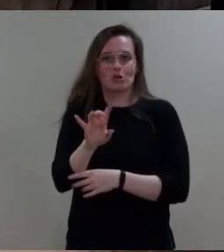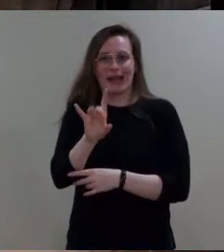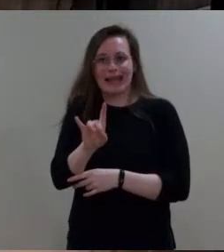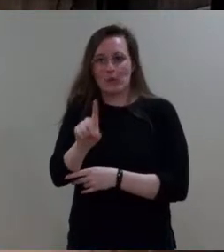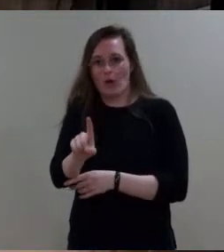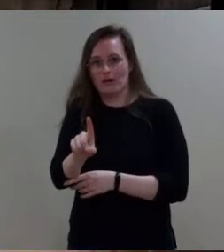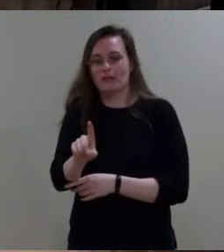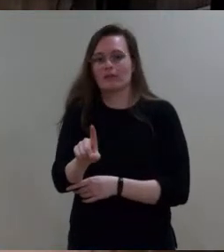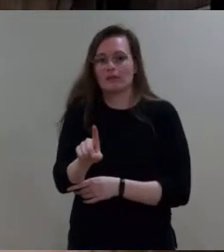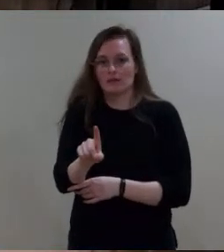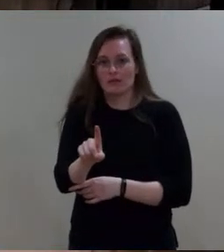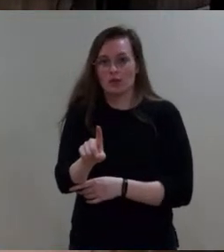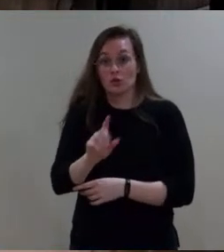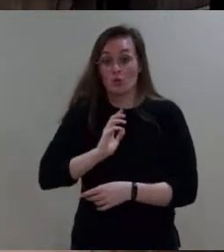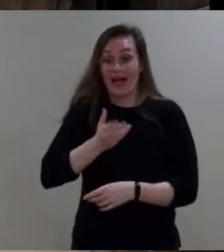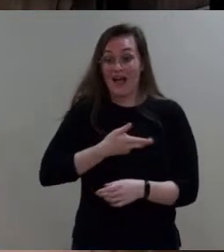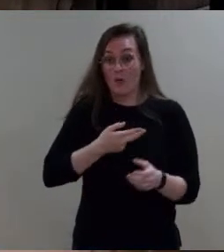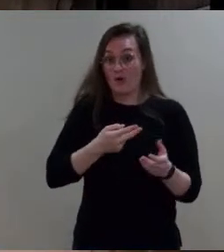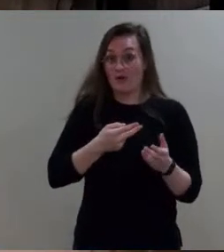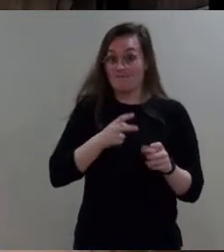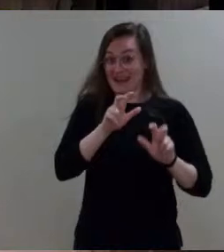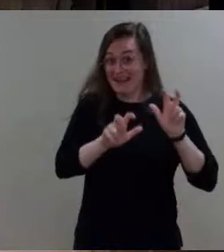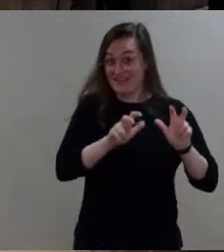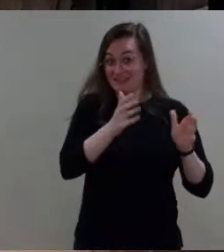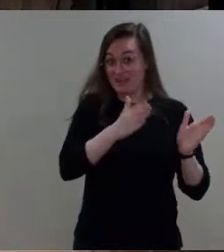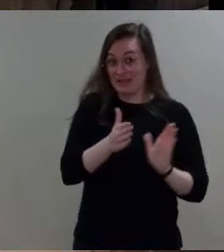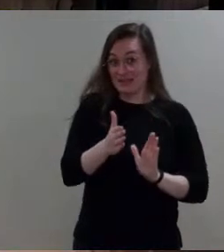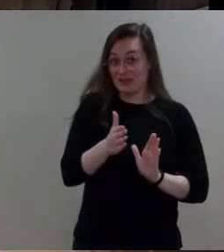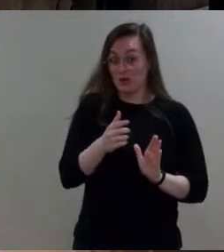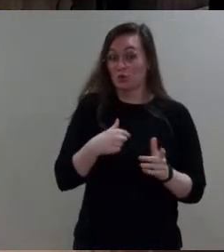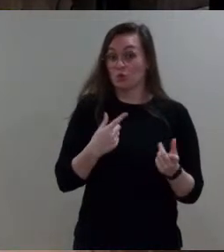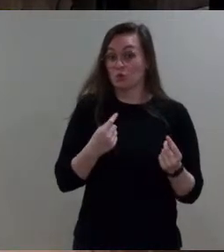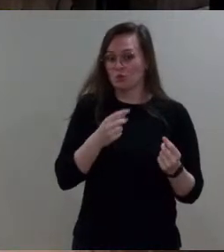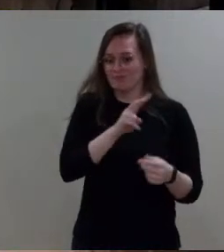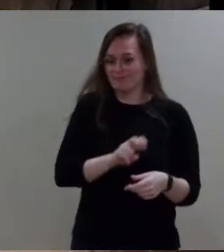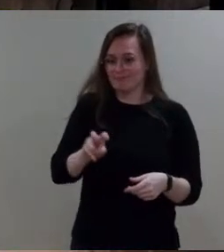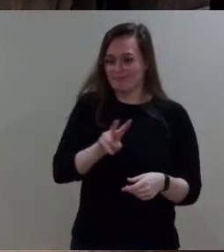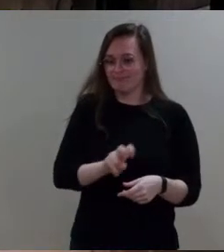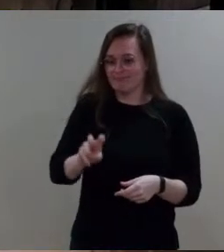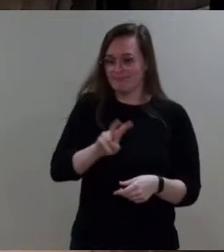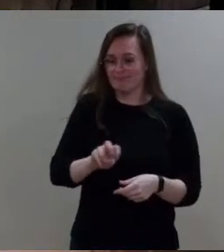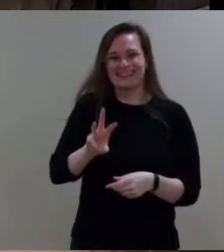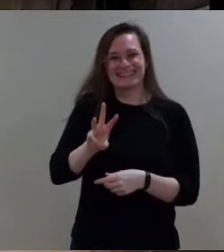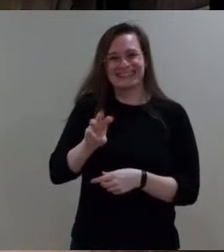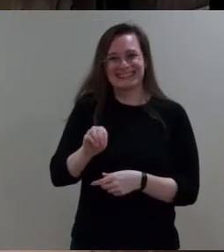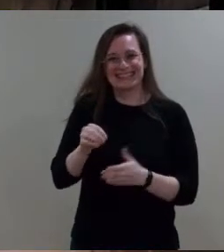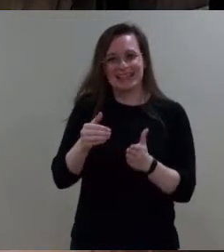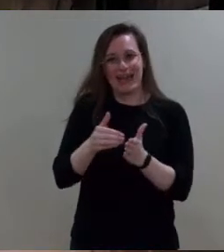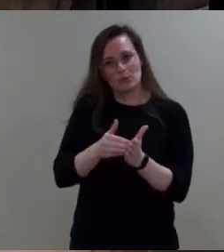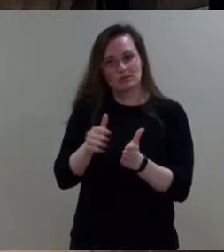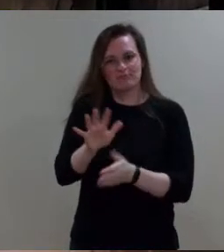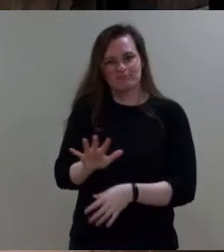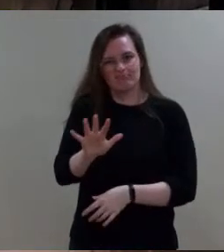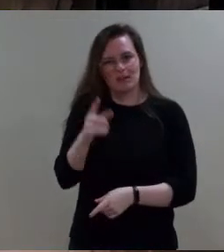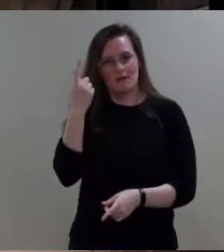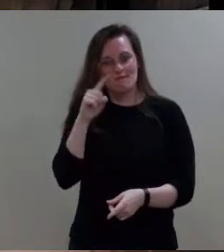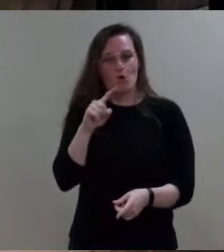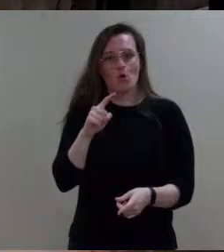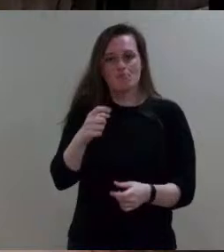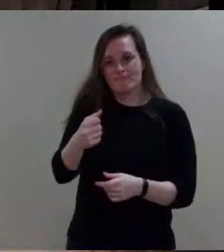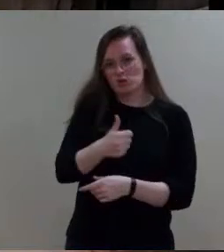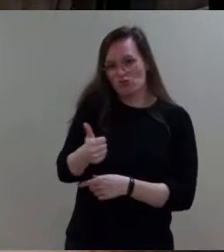our capital investment plan, we were moving around 60,000 for transportation equipment, and council agreed to increase that